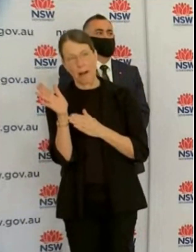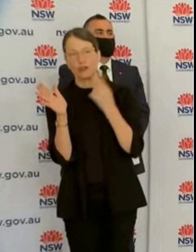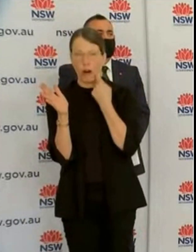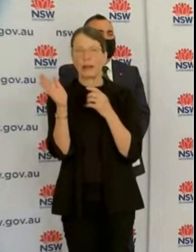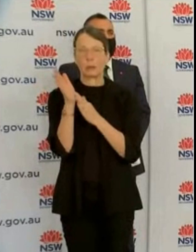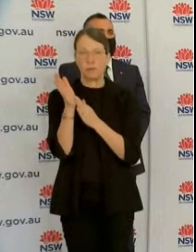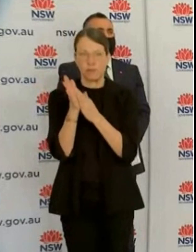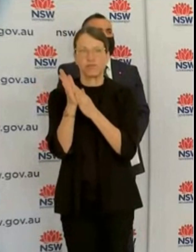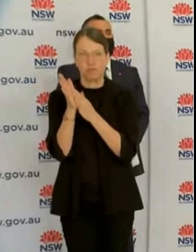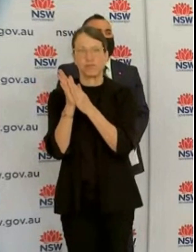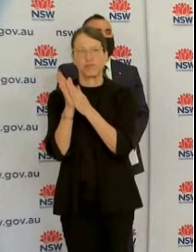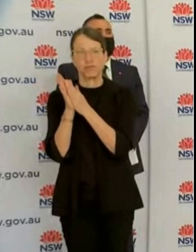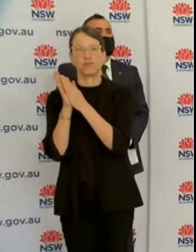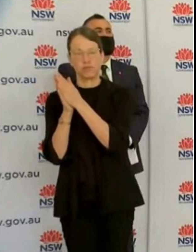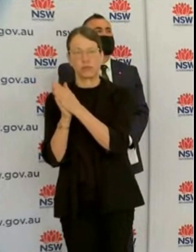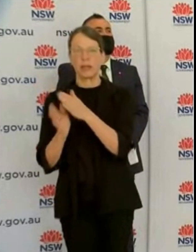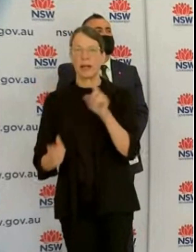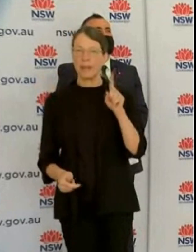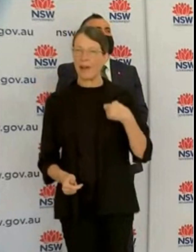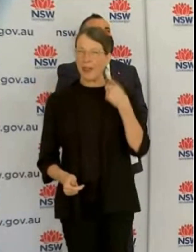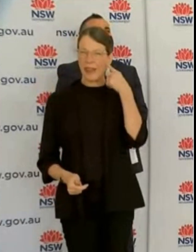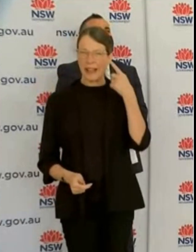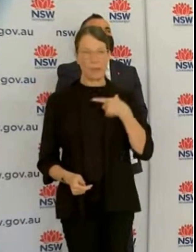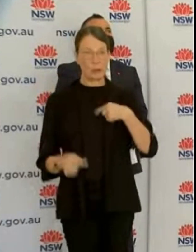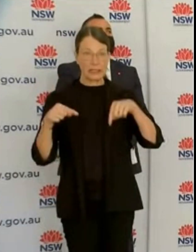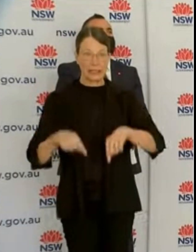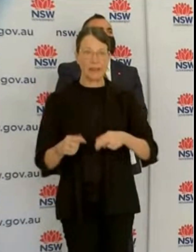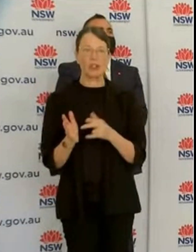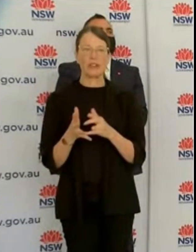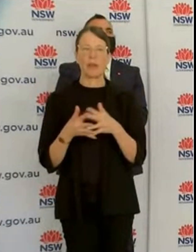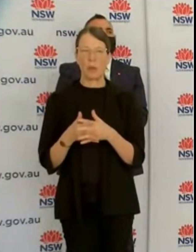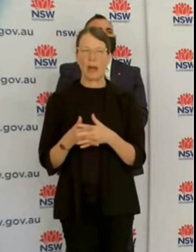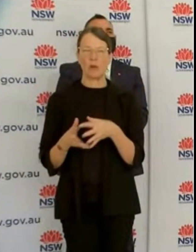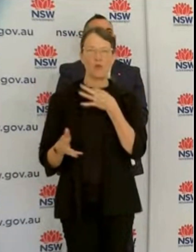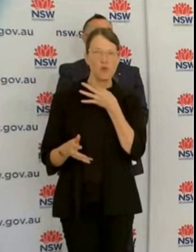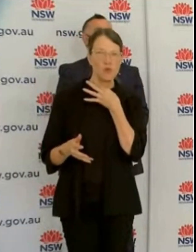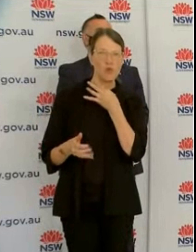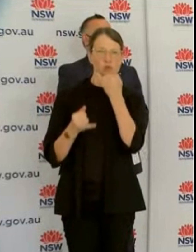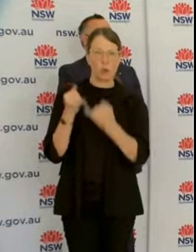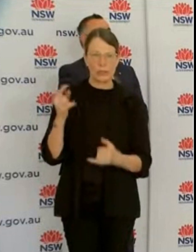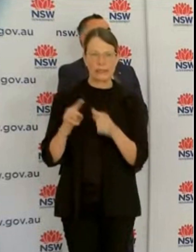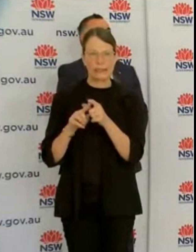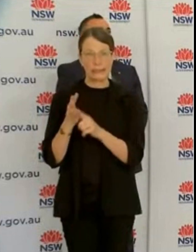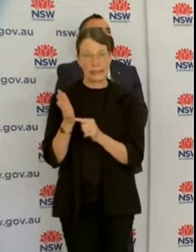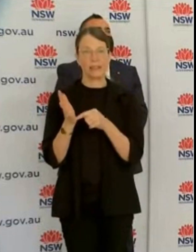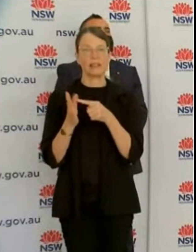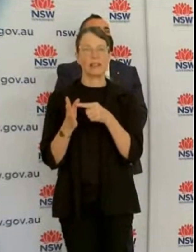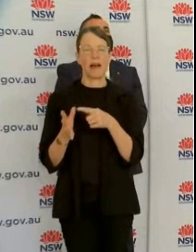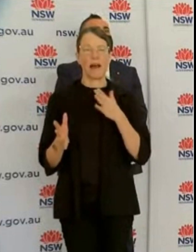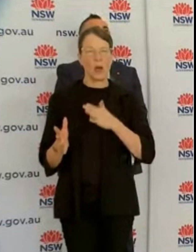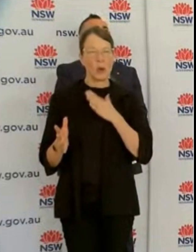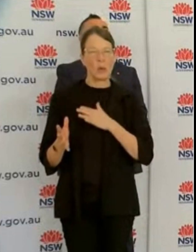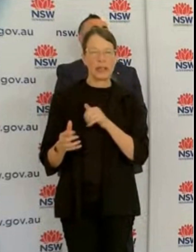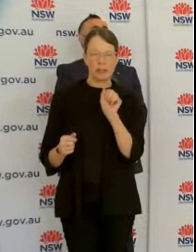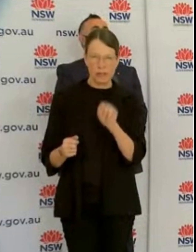it's because of the risk and the outbreak that New South Wales has faced that we've appreciated that our best way to protect life and not to